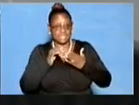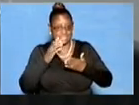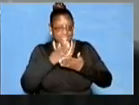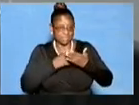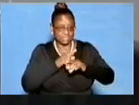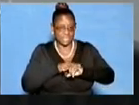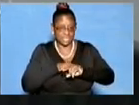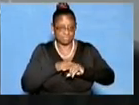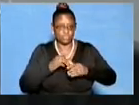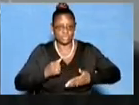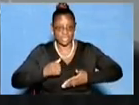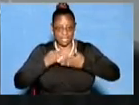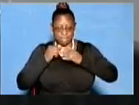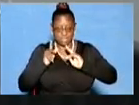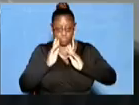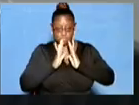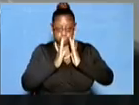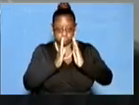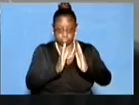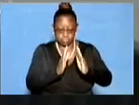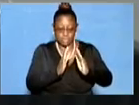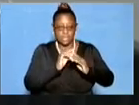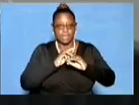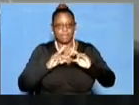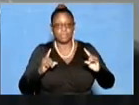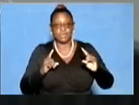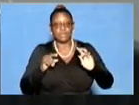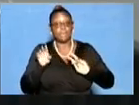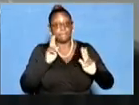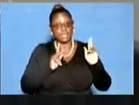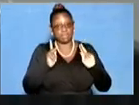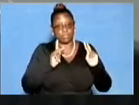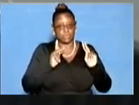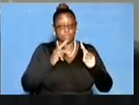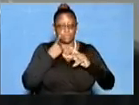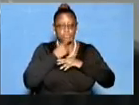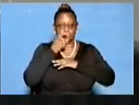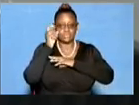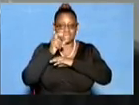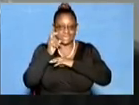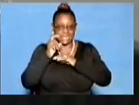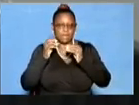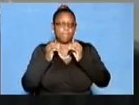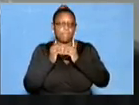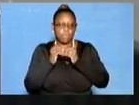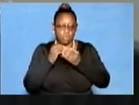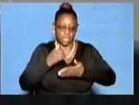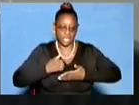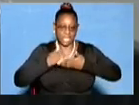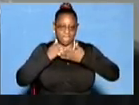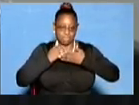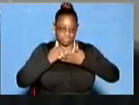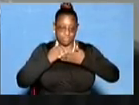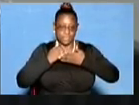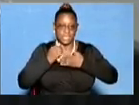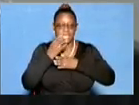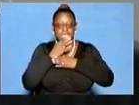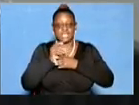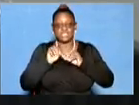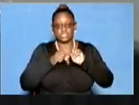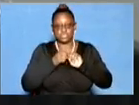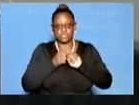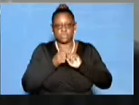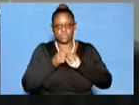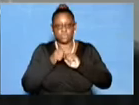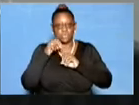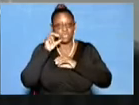persons in the right direction. But additionally, there are people who may need legal assistance beyond what we can give them in